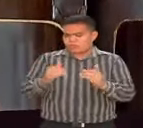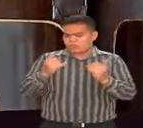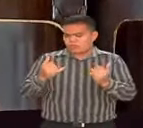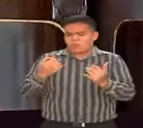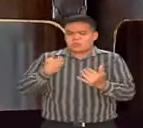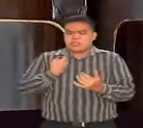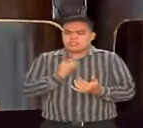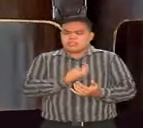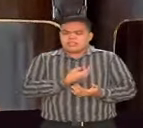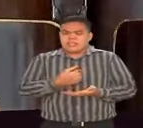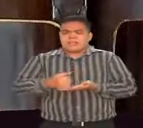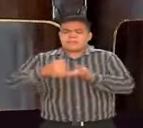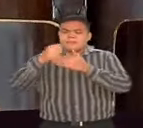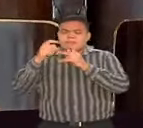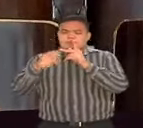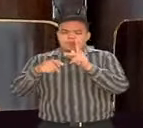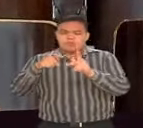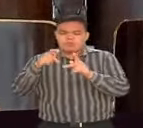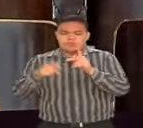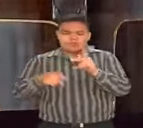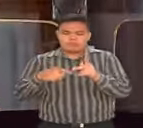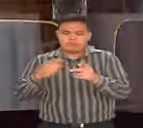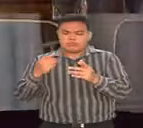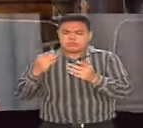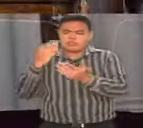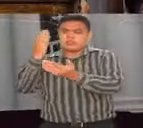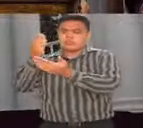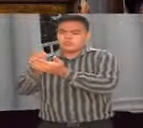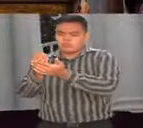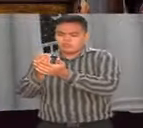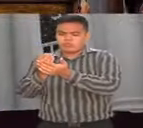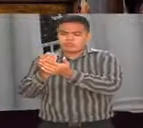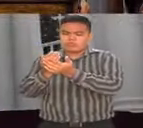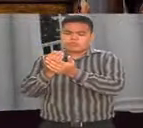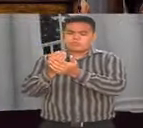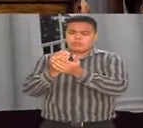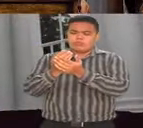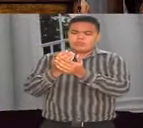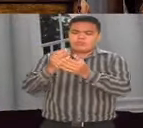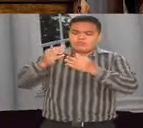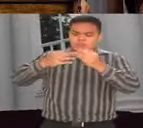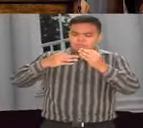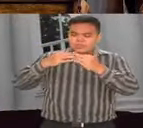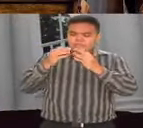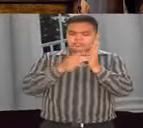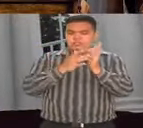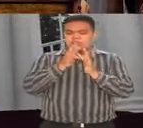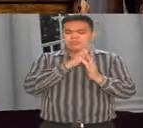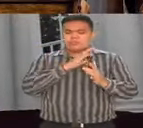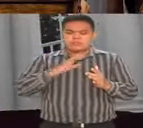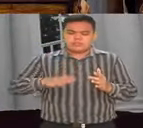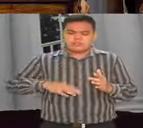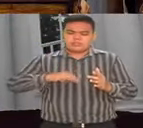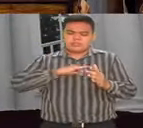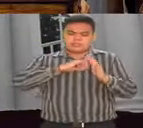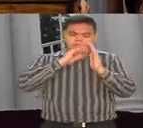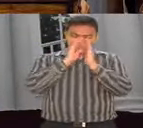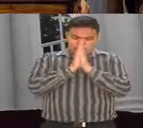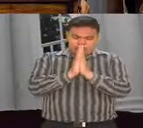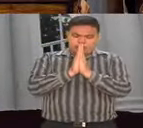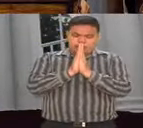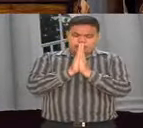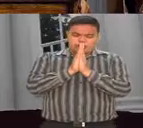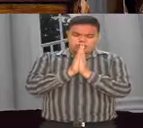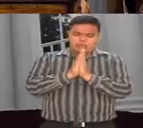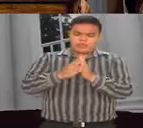laborers. We are the ones that will help people come to the saving knowledge of Jesus Christ. And Lord, I pray that